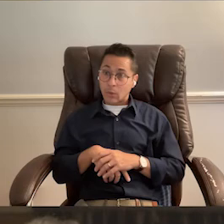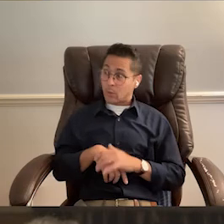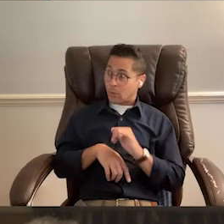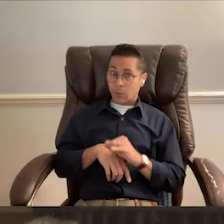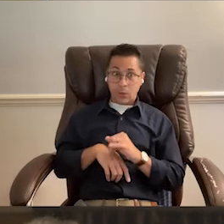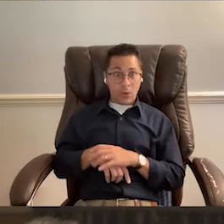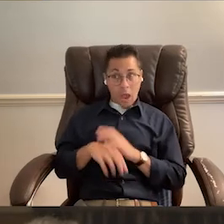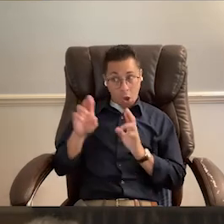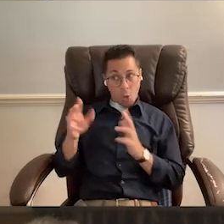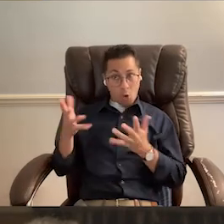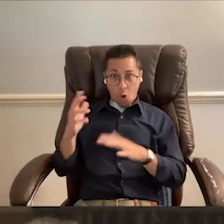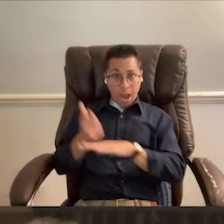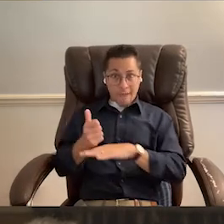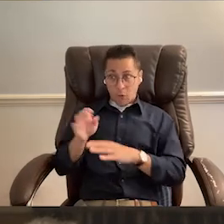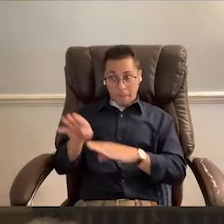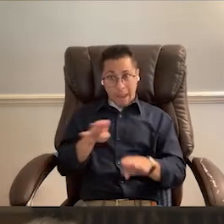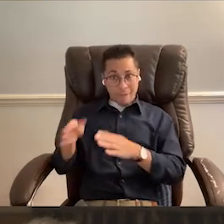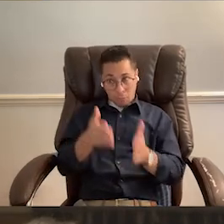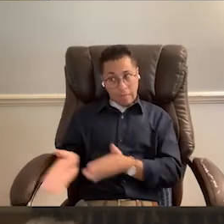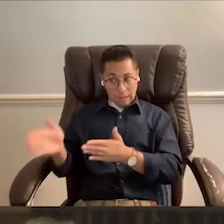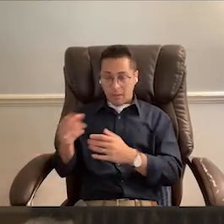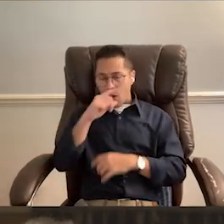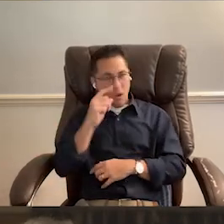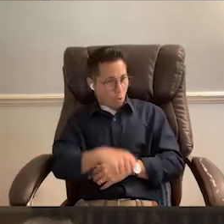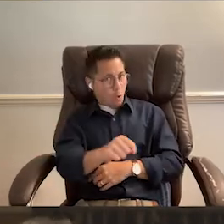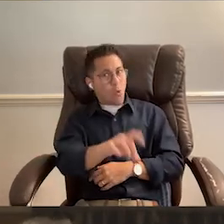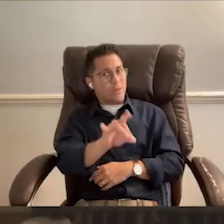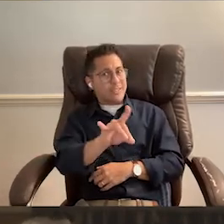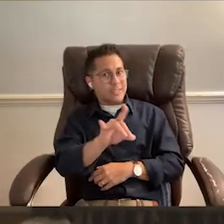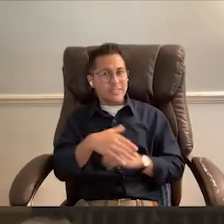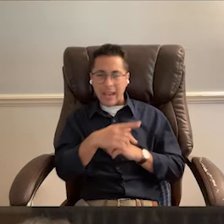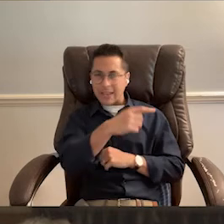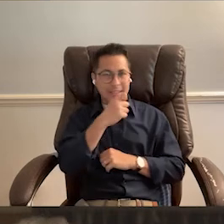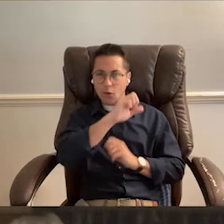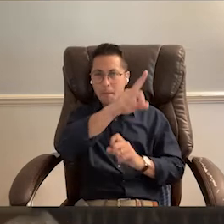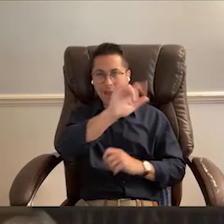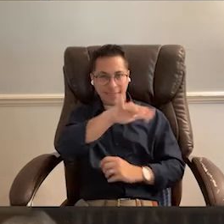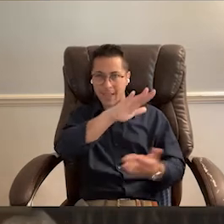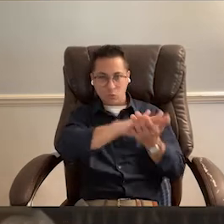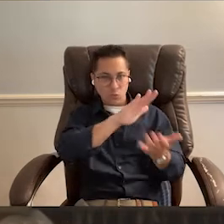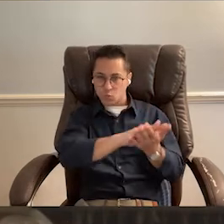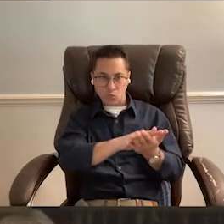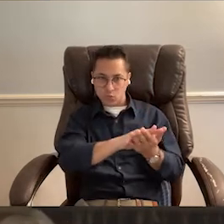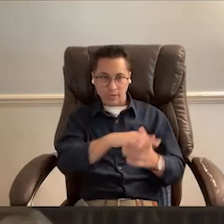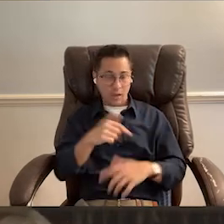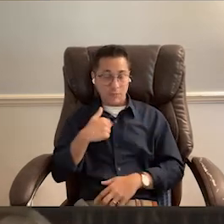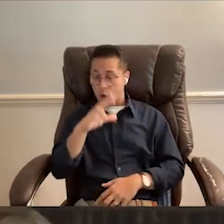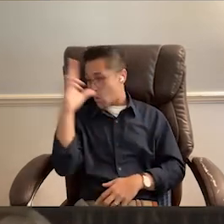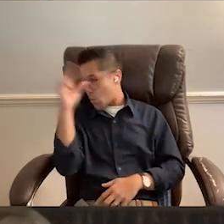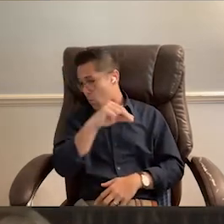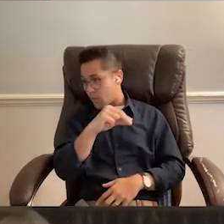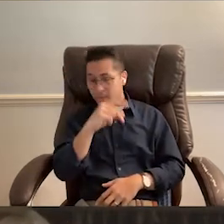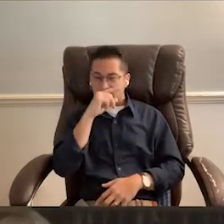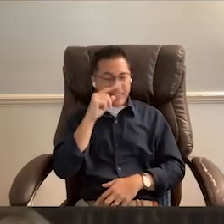almost kill him when he's there. Okay. I hope you got your behavior plan updated on No, your we IEP? did, oh, we did, we